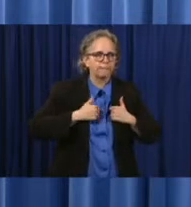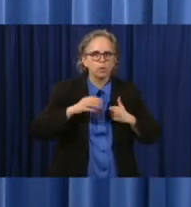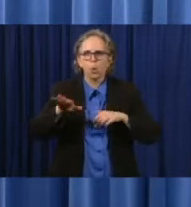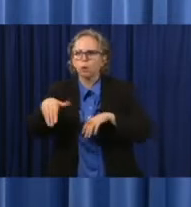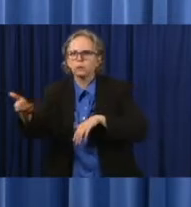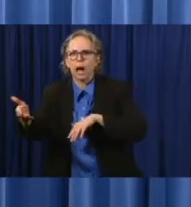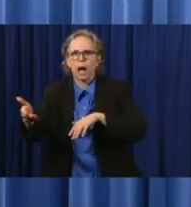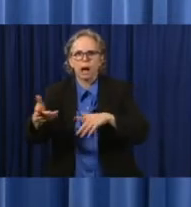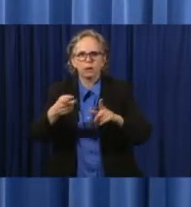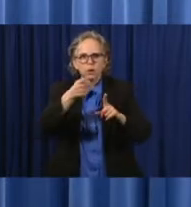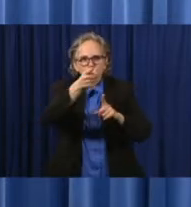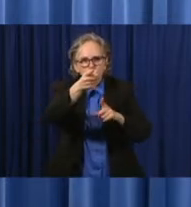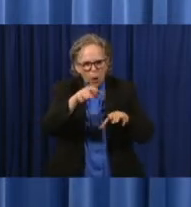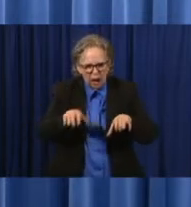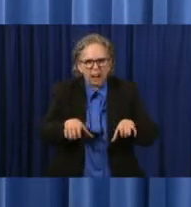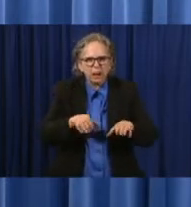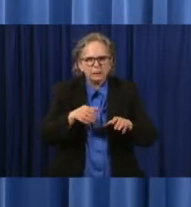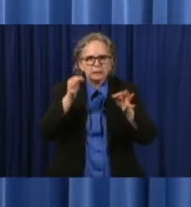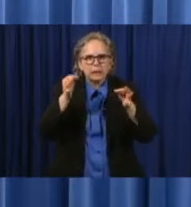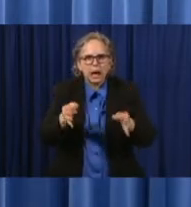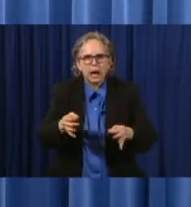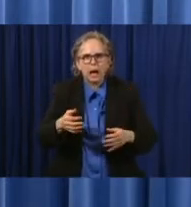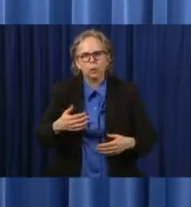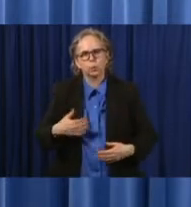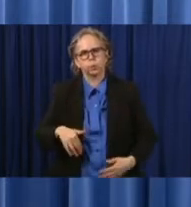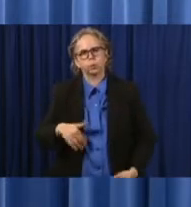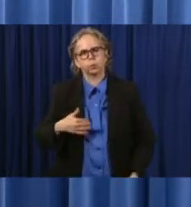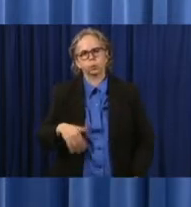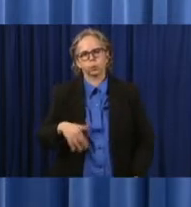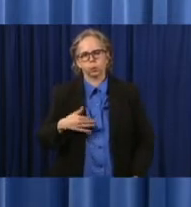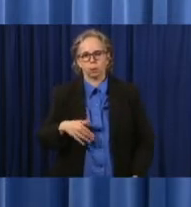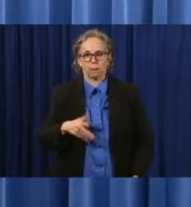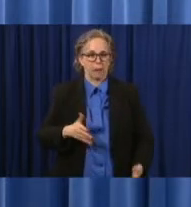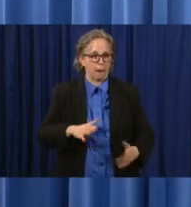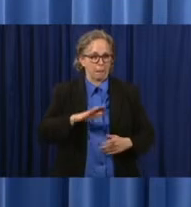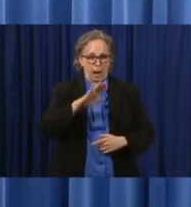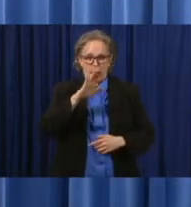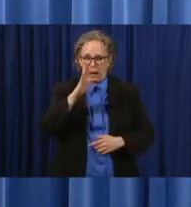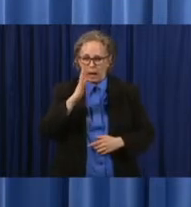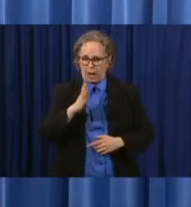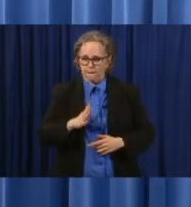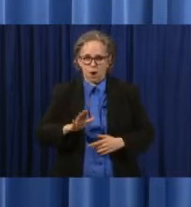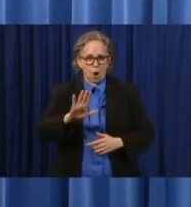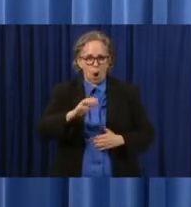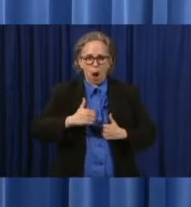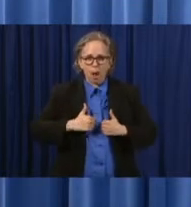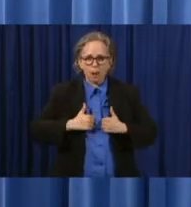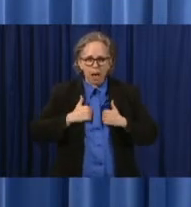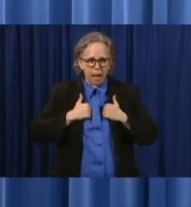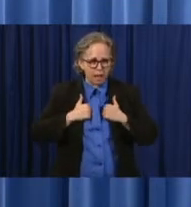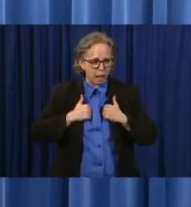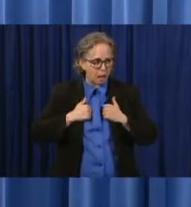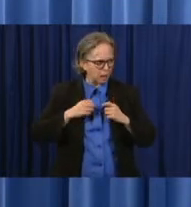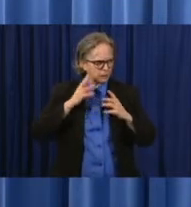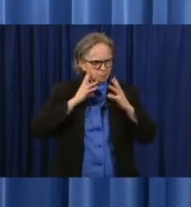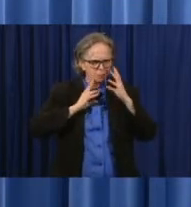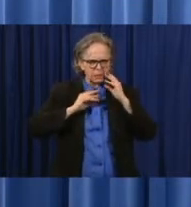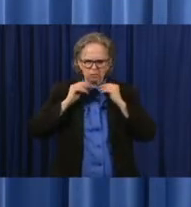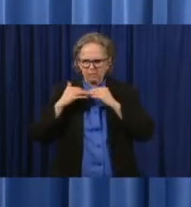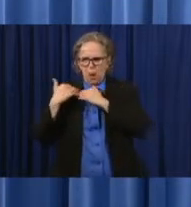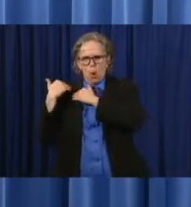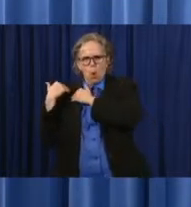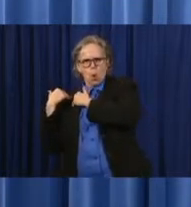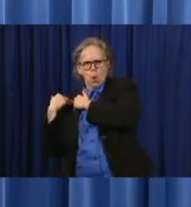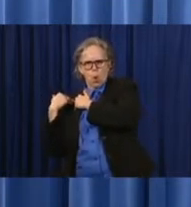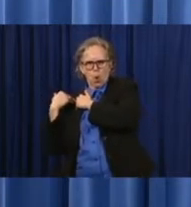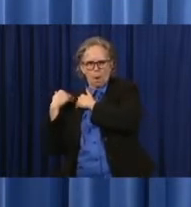maybe never, are we faced in a situation where we're doing something that can cost someone else their